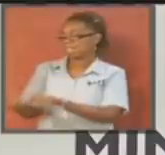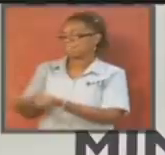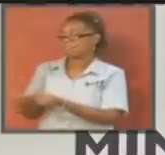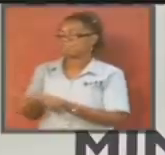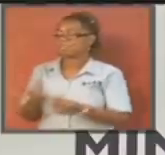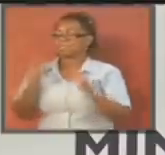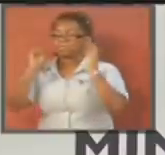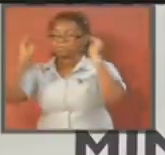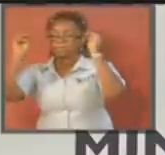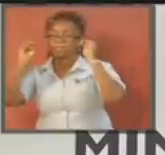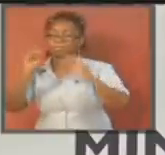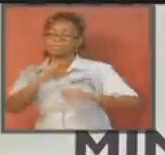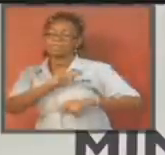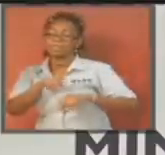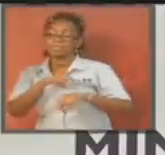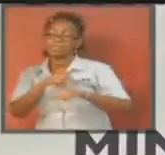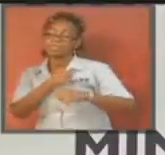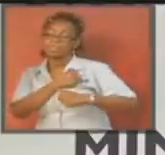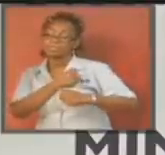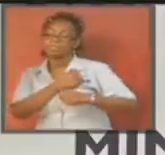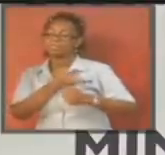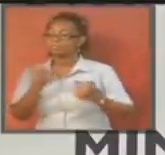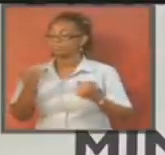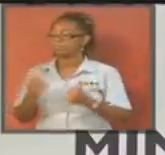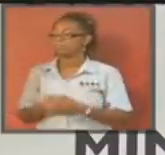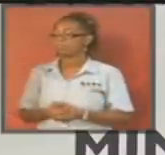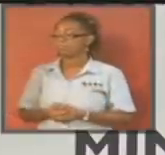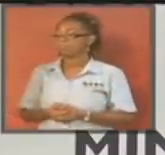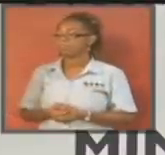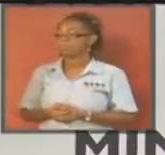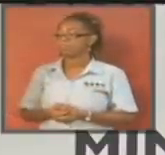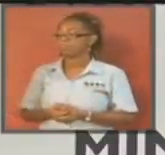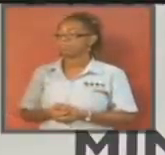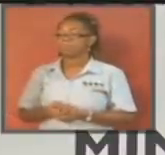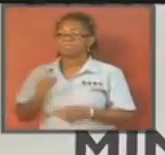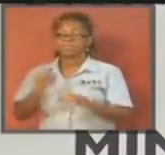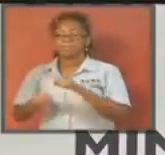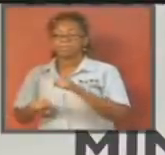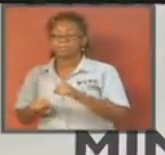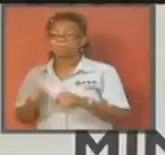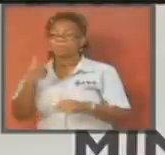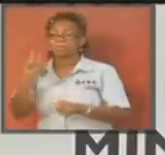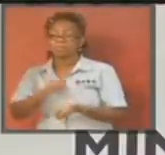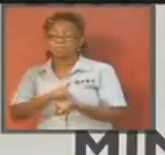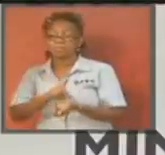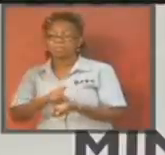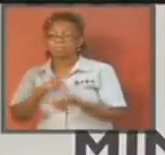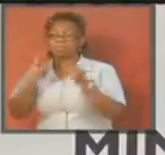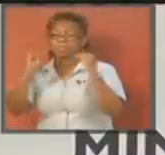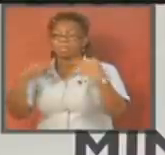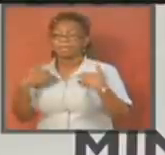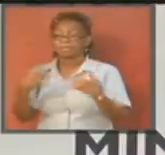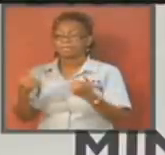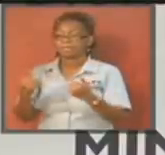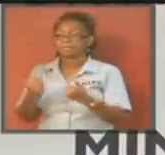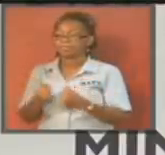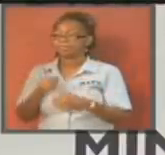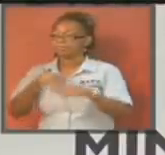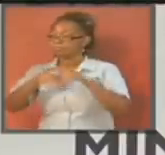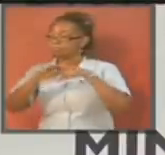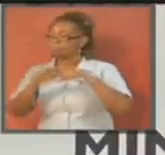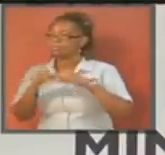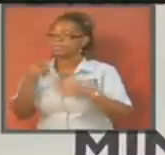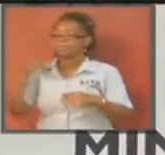the airport. Our principal pharmacist would have actually gone in physically and took control of the vaccines. We now have it